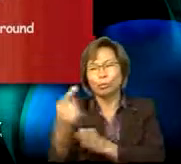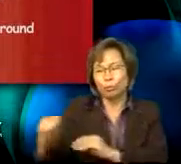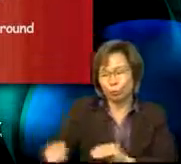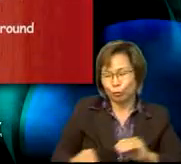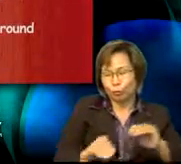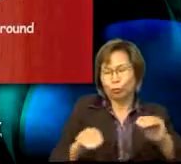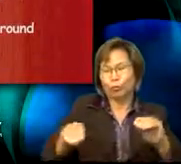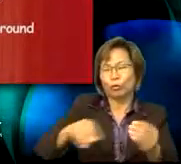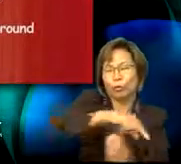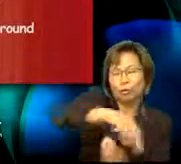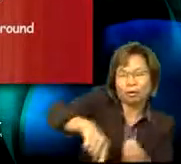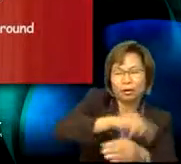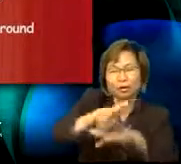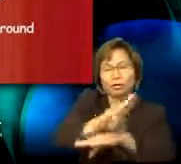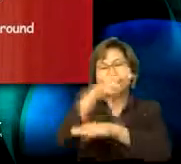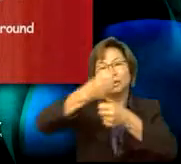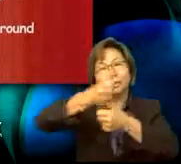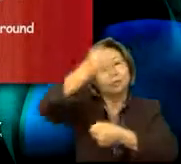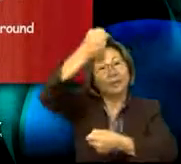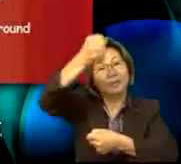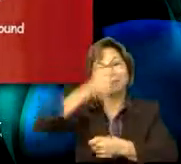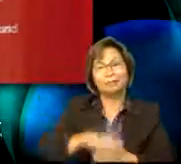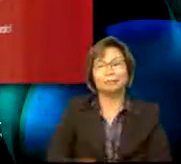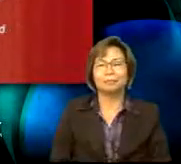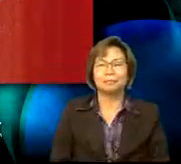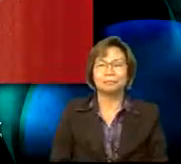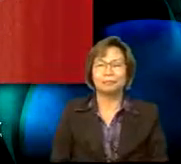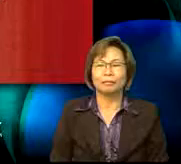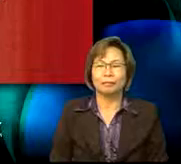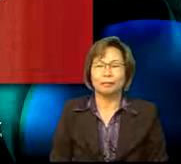Everyone moved around using umbrellas.